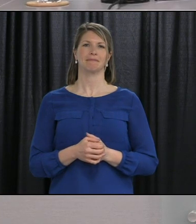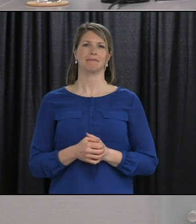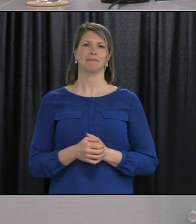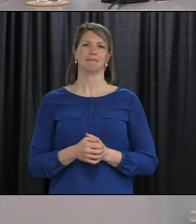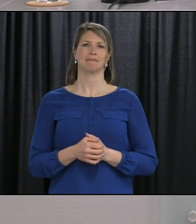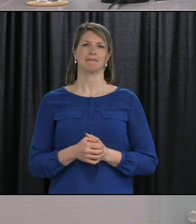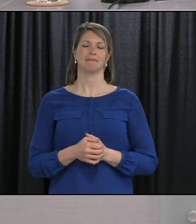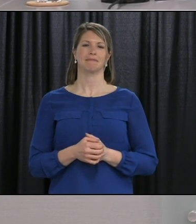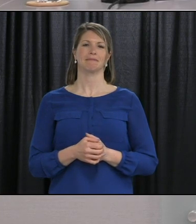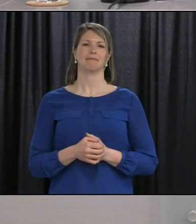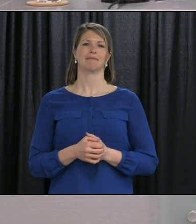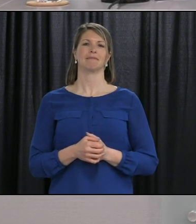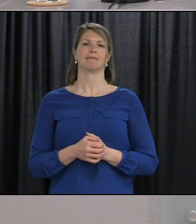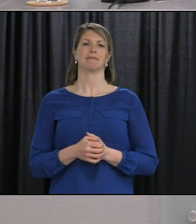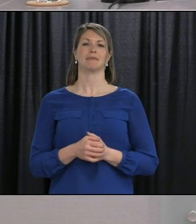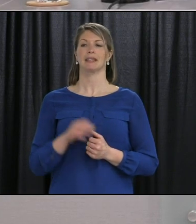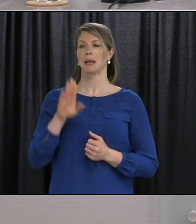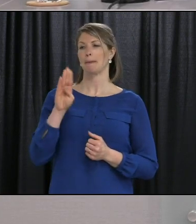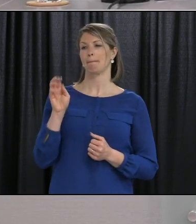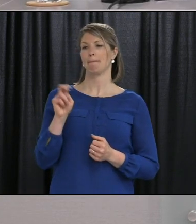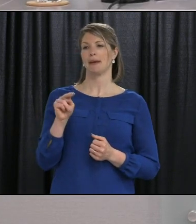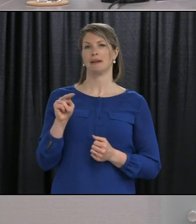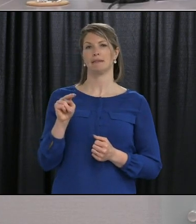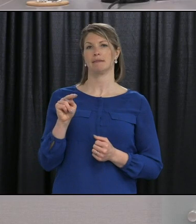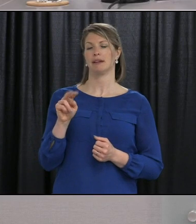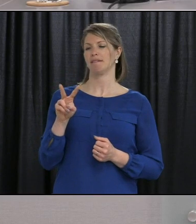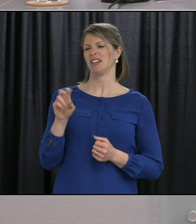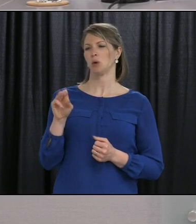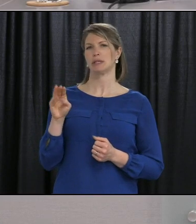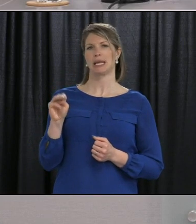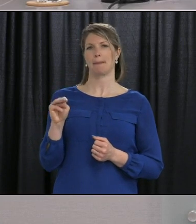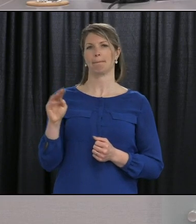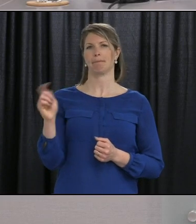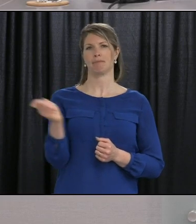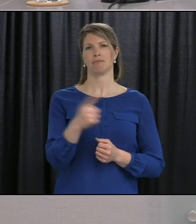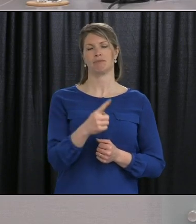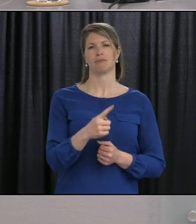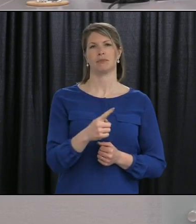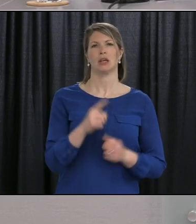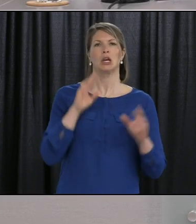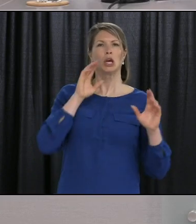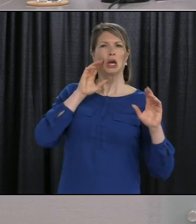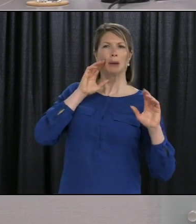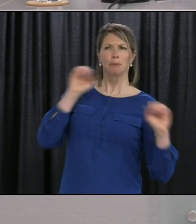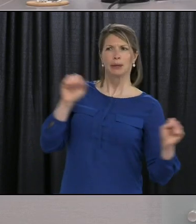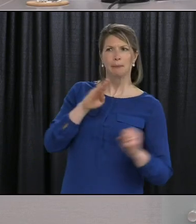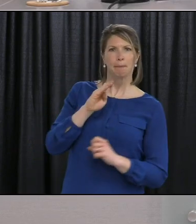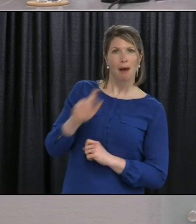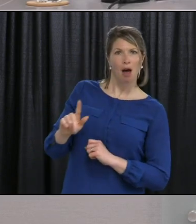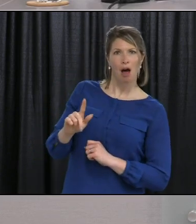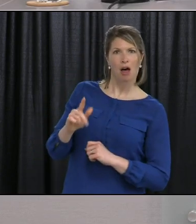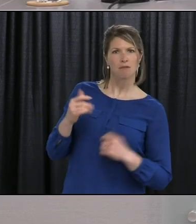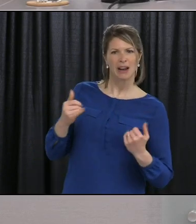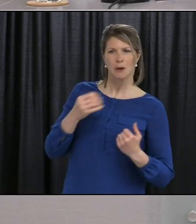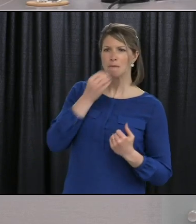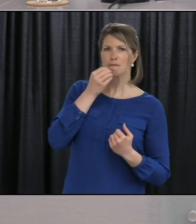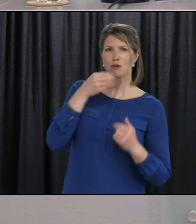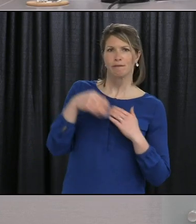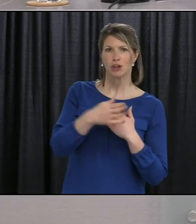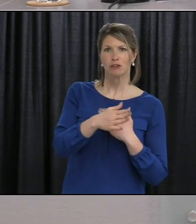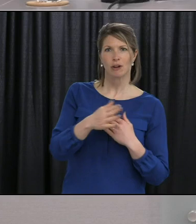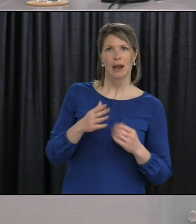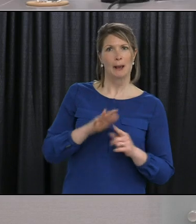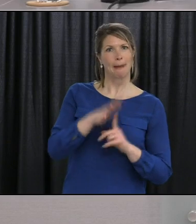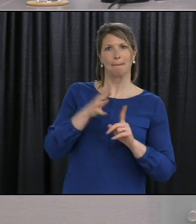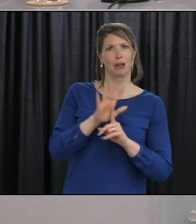The first question from Mr. Ben Murphy. Please go ahead. Thank you. Premier Ball, food fishery is obviously very popular here in Newfoundland and Labrador.